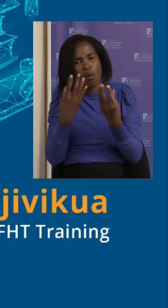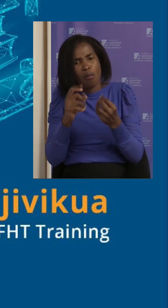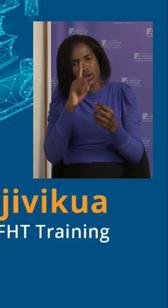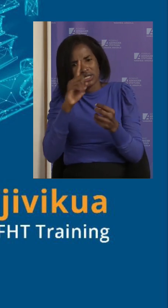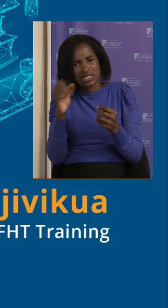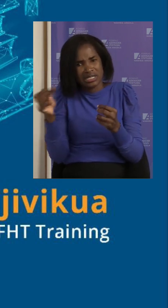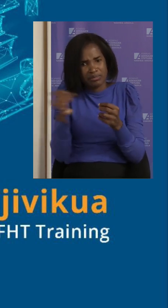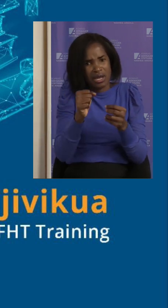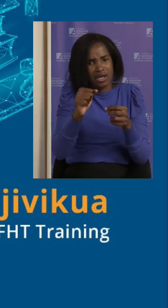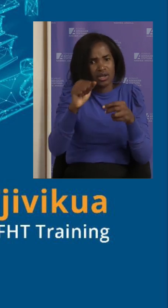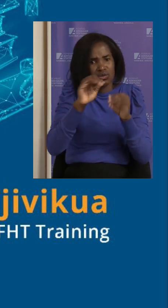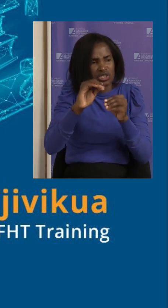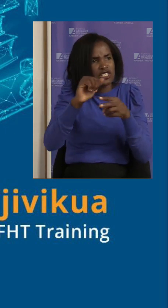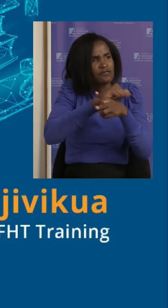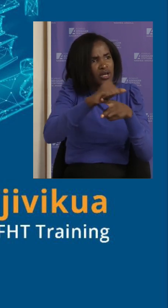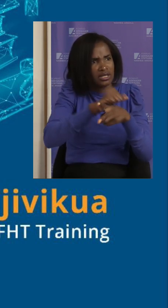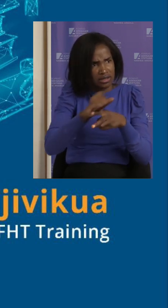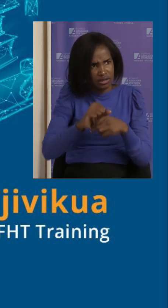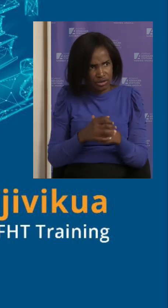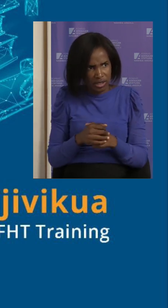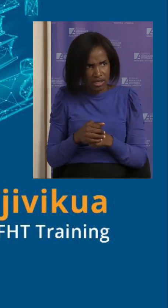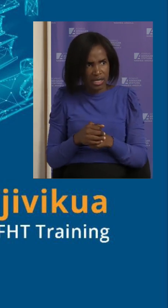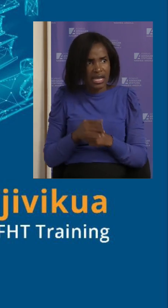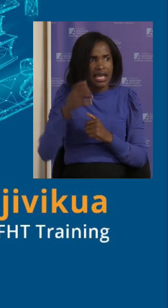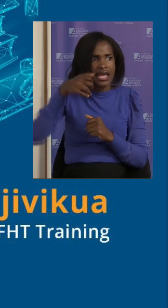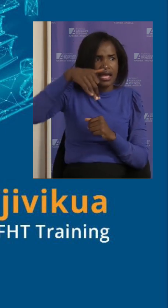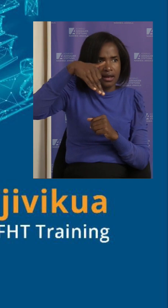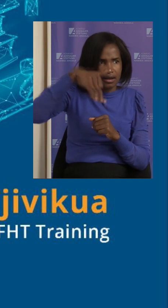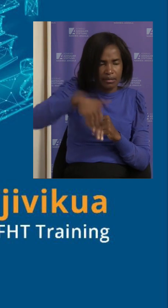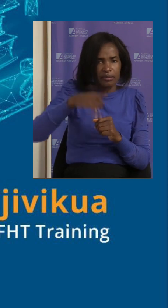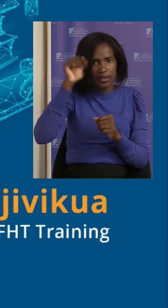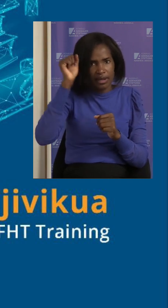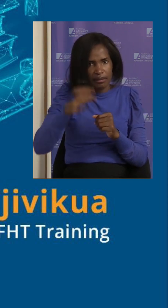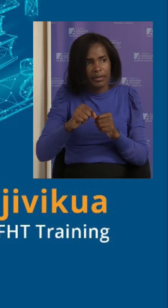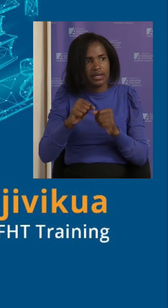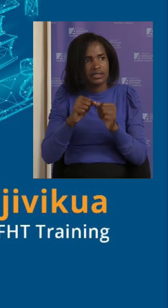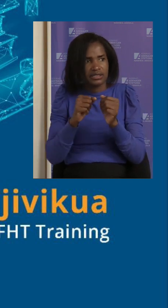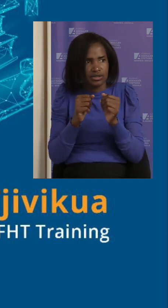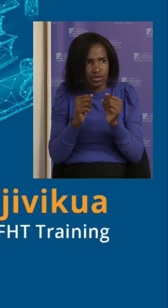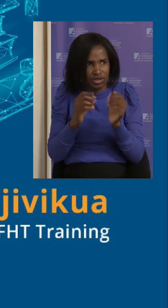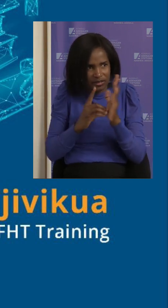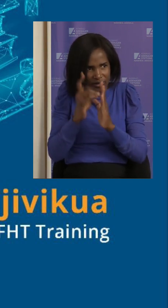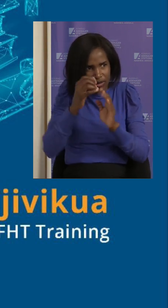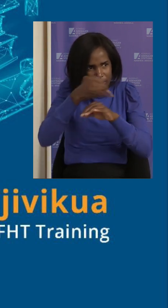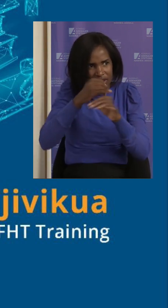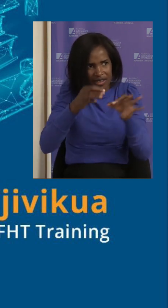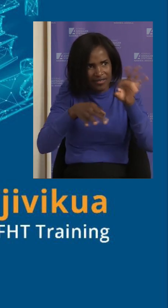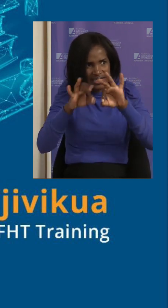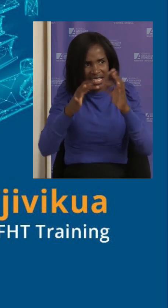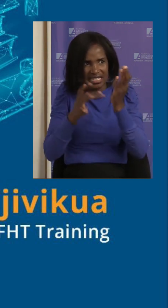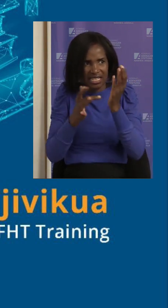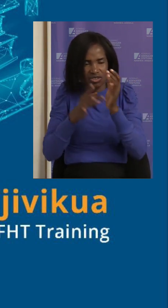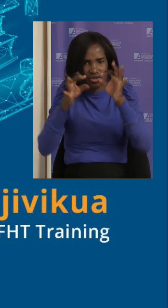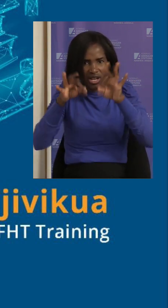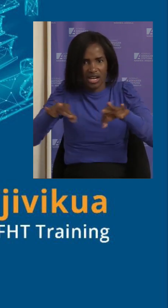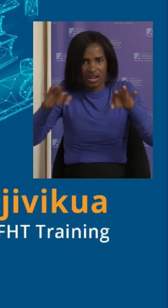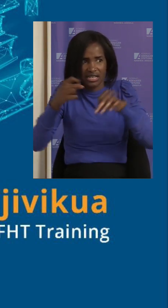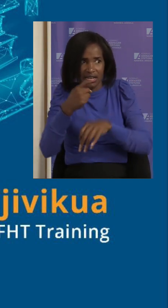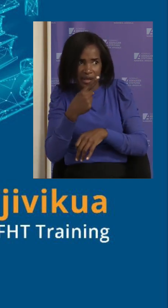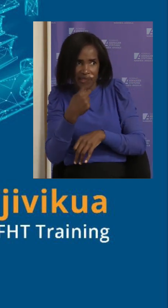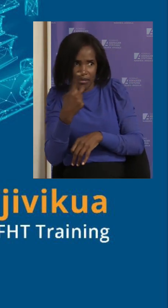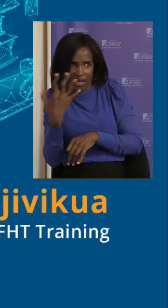Recommendation number 6, the STEM areas. Namibia has to constantly gut and develop areas of science, technology, agriculture, and